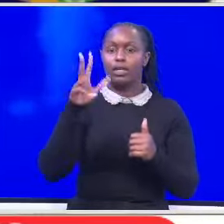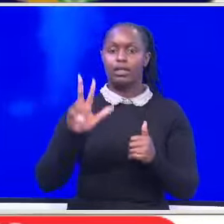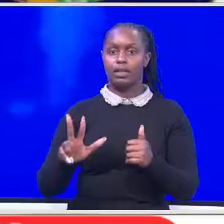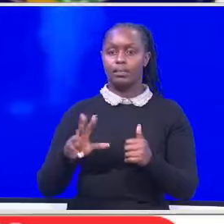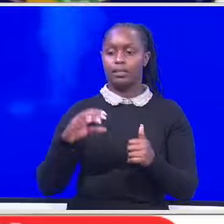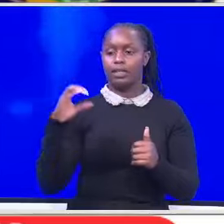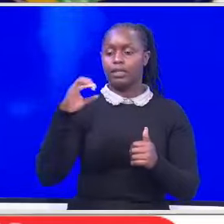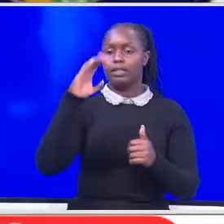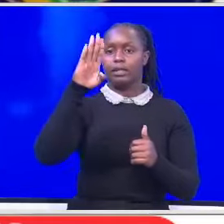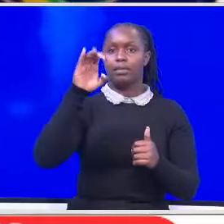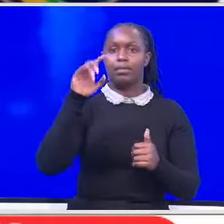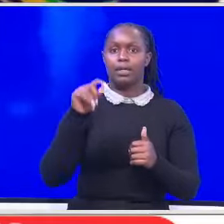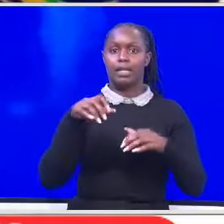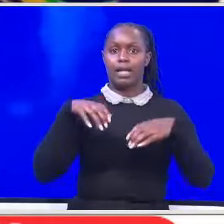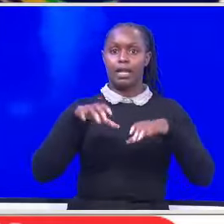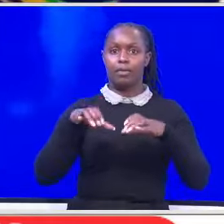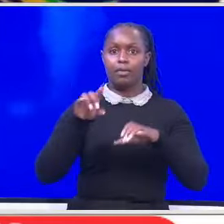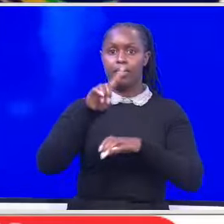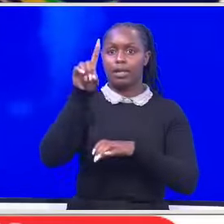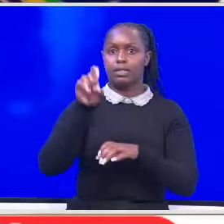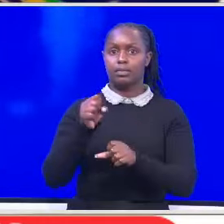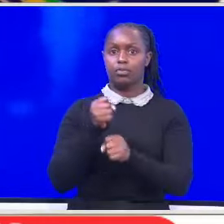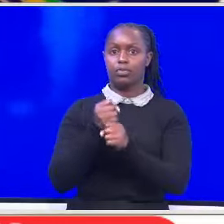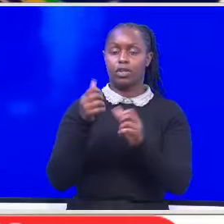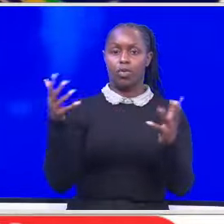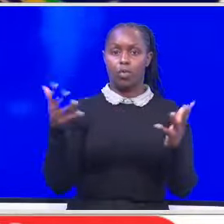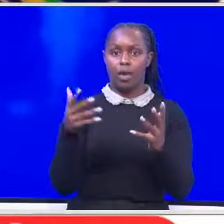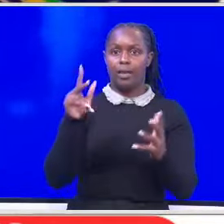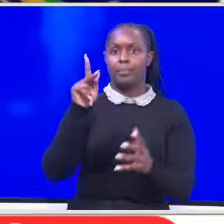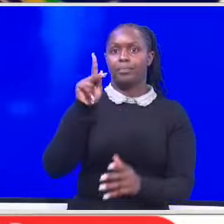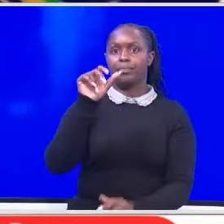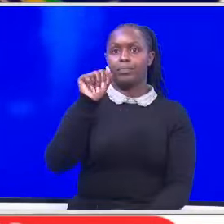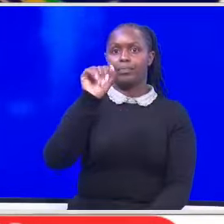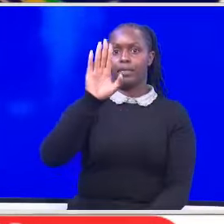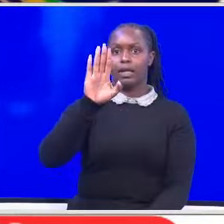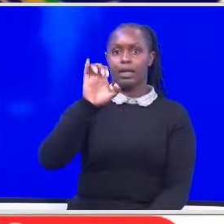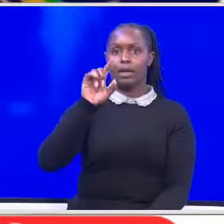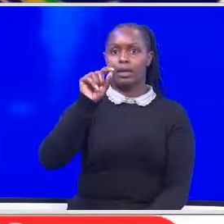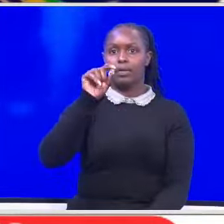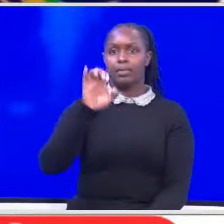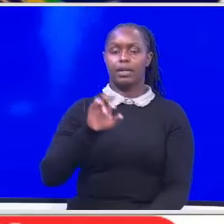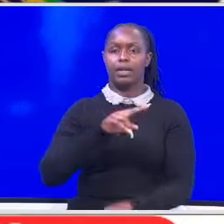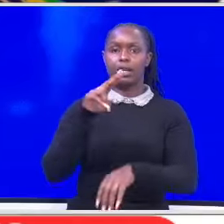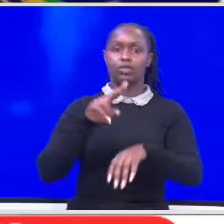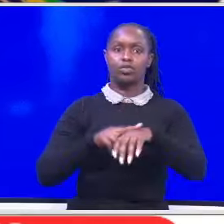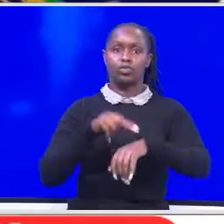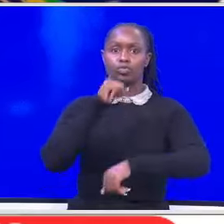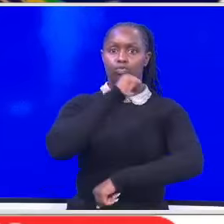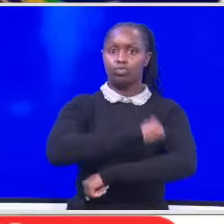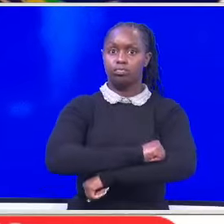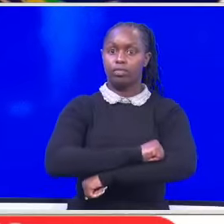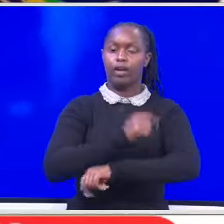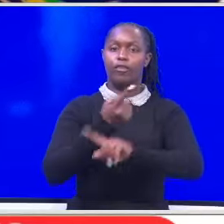2023. CBET diploma exams were administered at Kabete National Polytechnic from the 6th to the 8th of